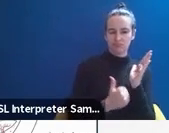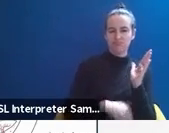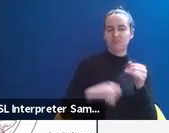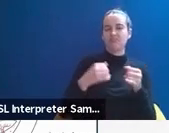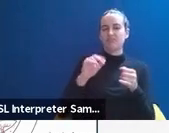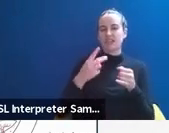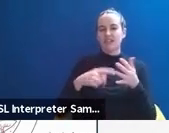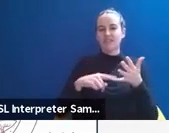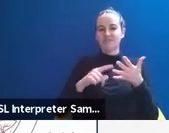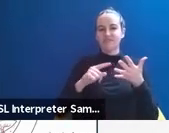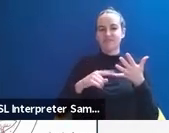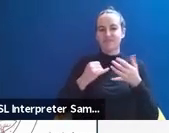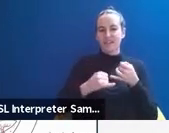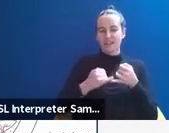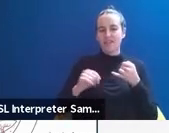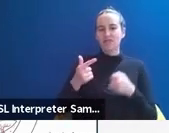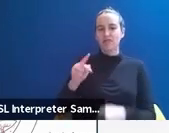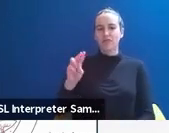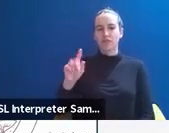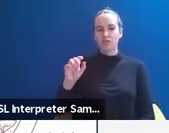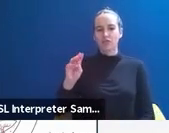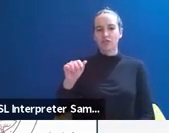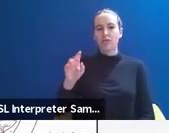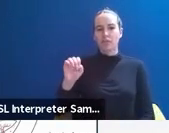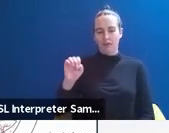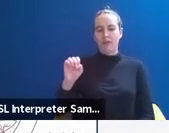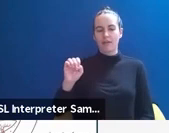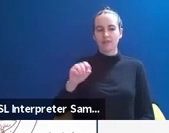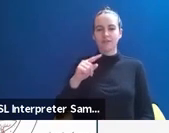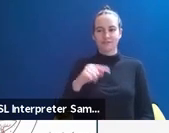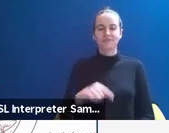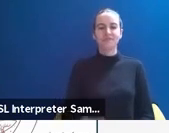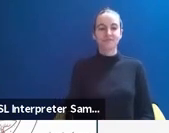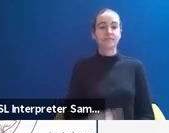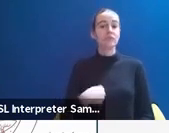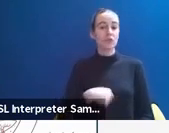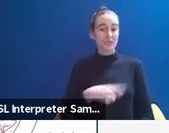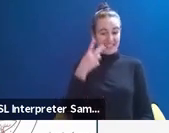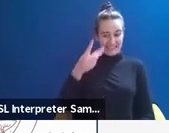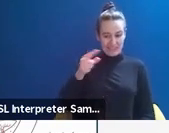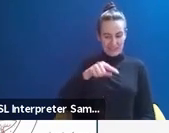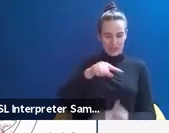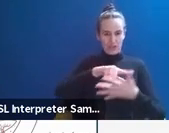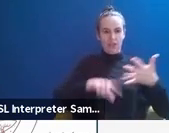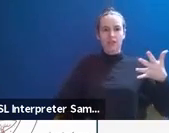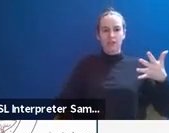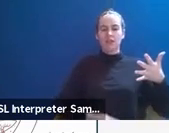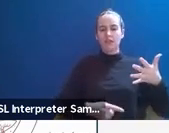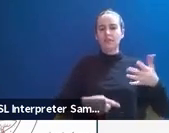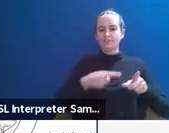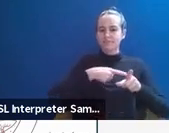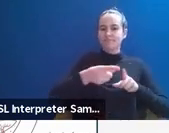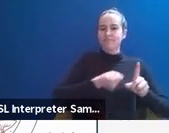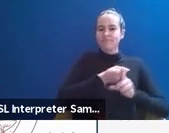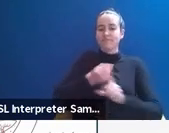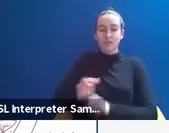dysfunction, and glutamate excitotoxicity. Where we observe these primary effects is going to be in